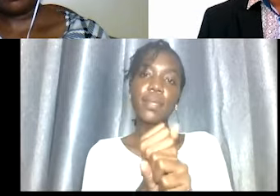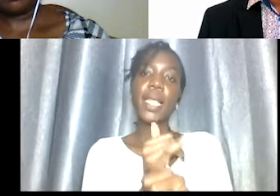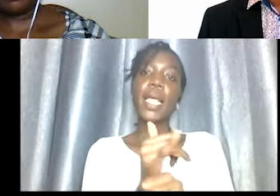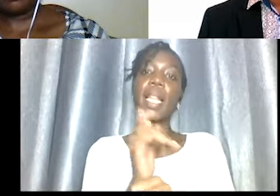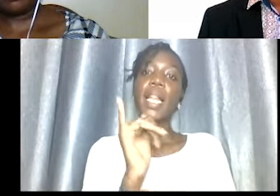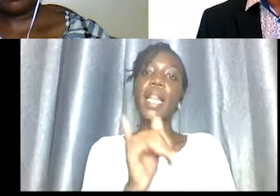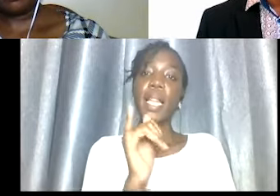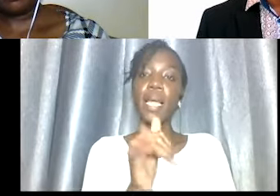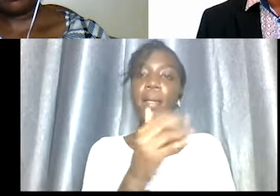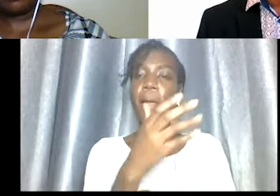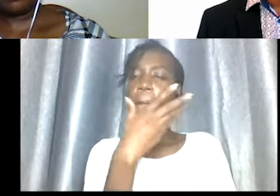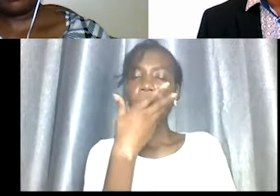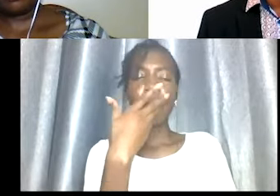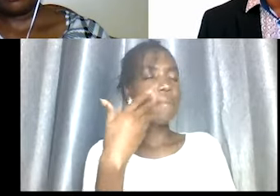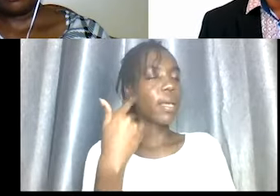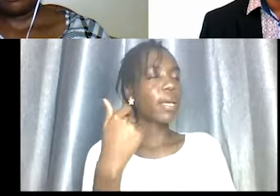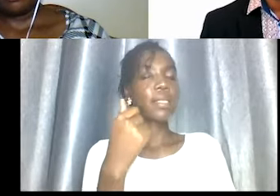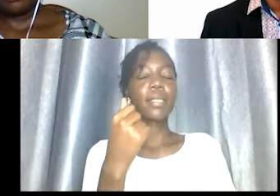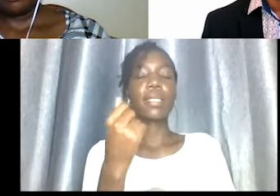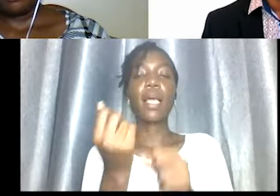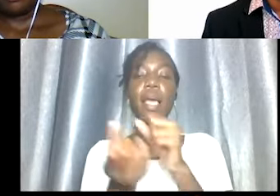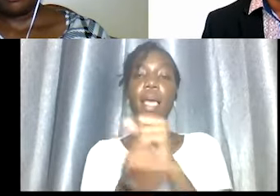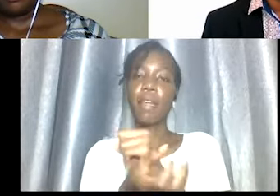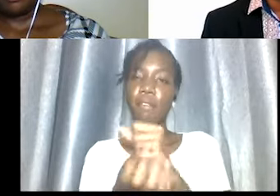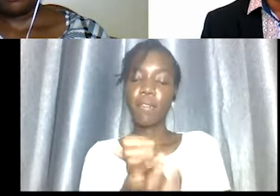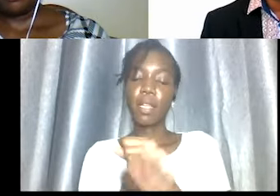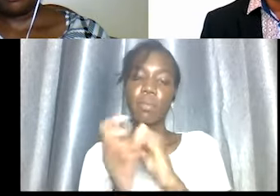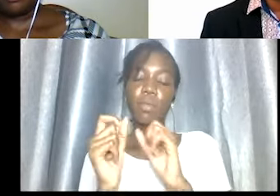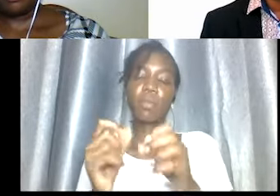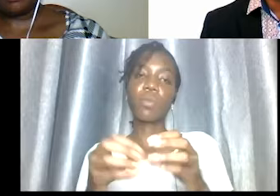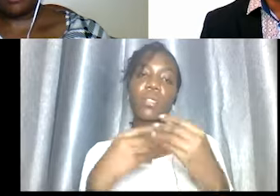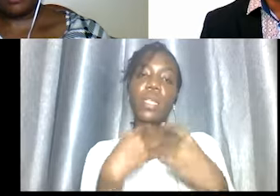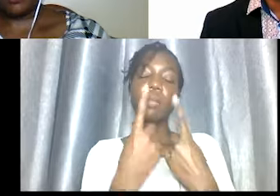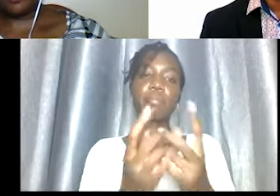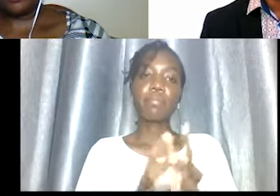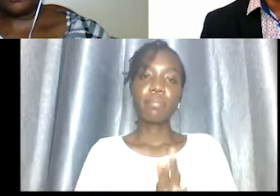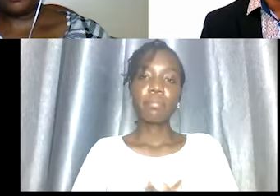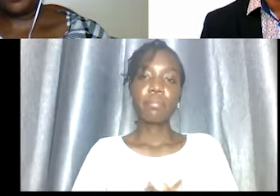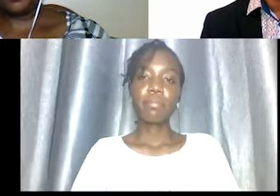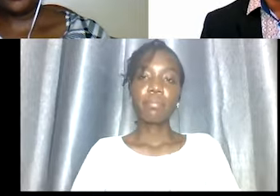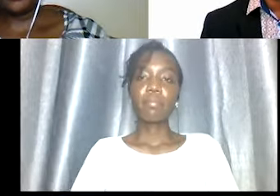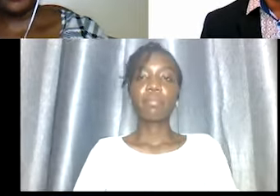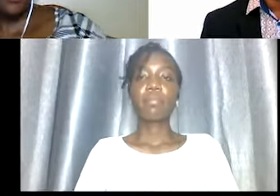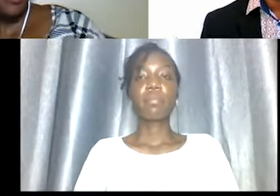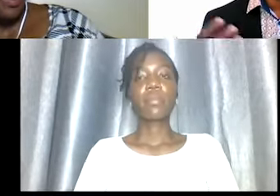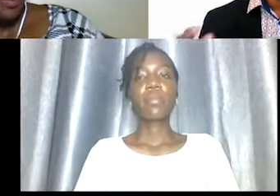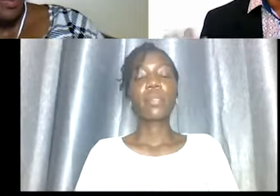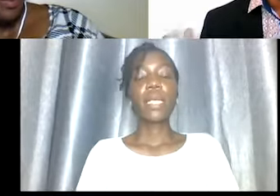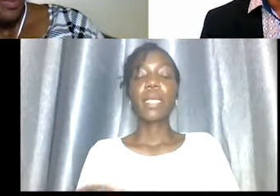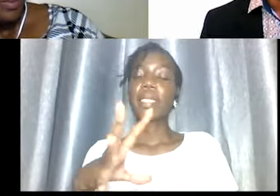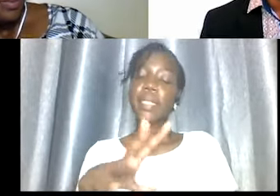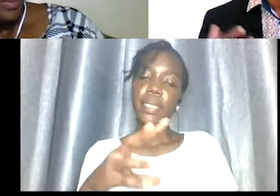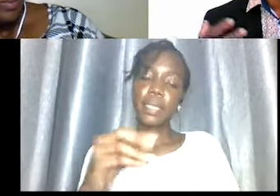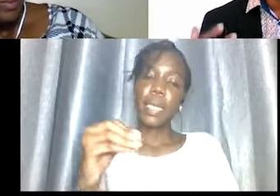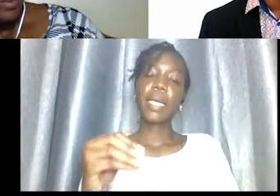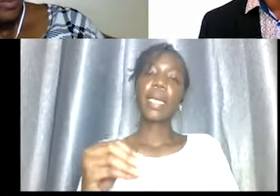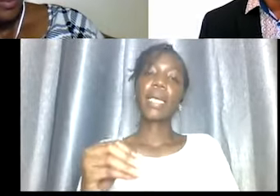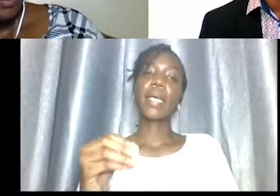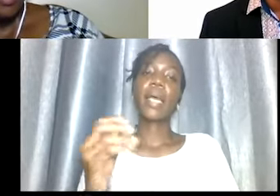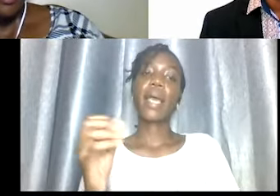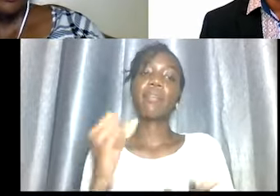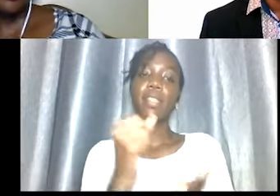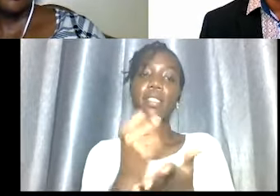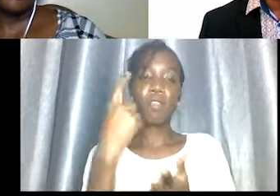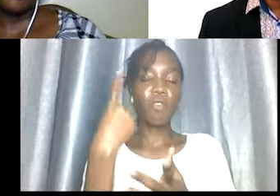advice that I can give. Take advantage of what this new environment has to